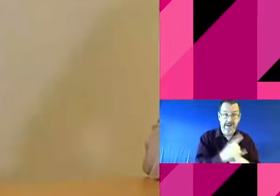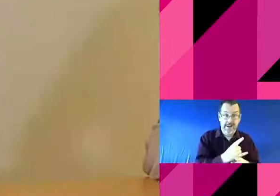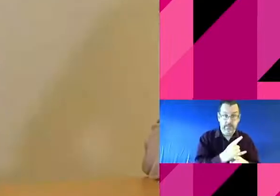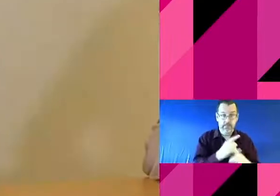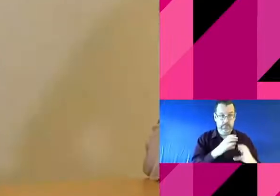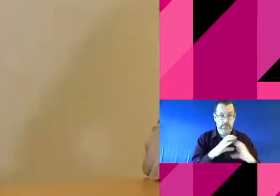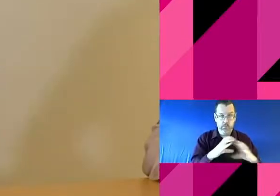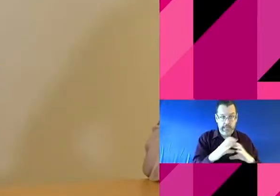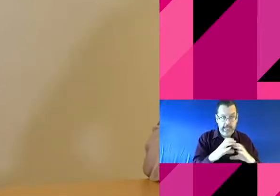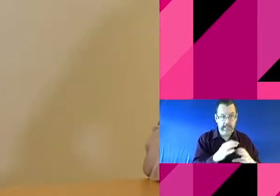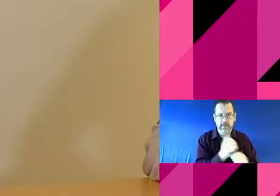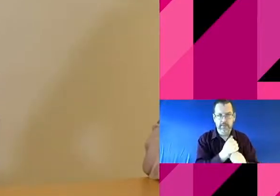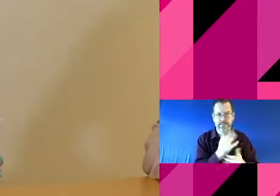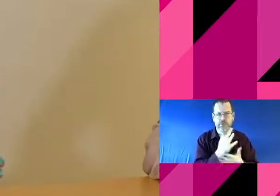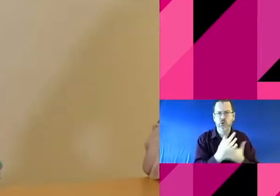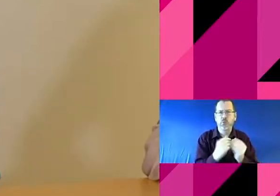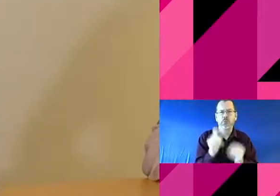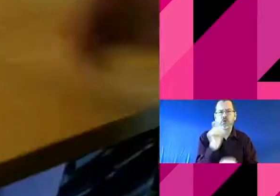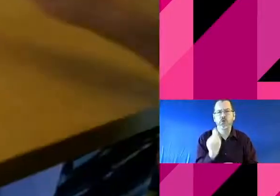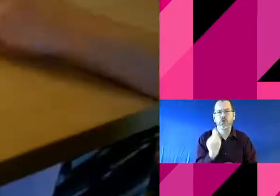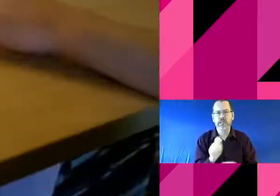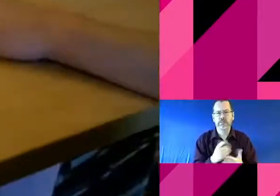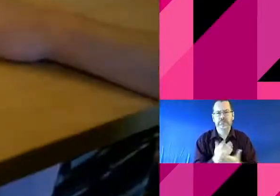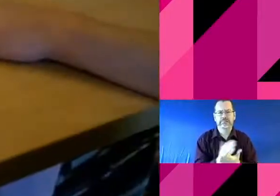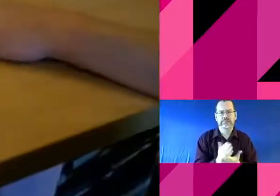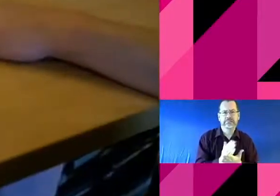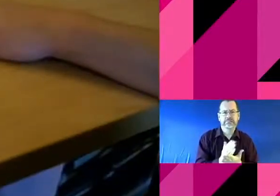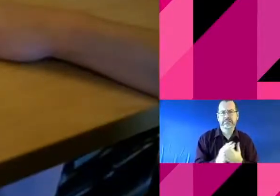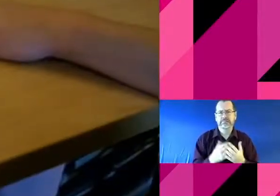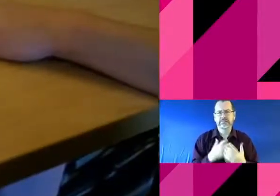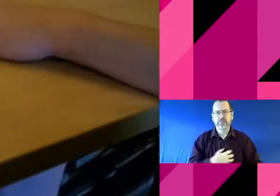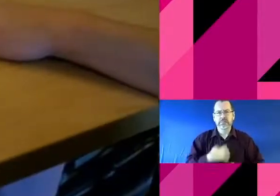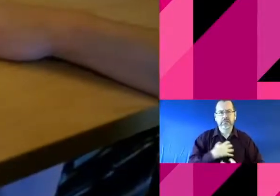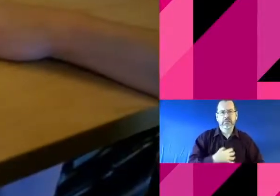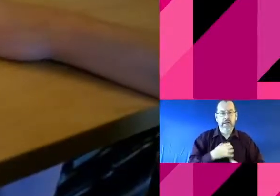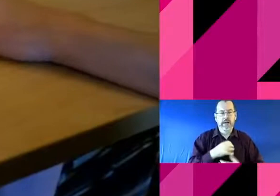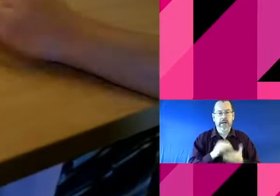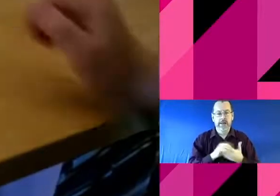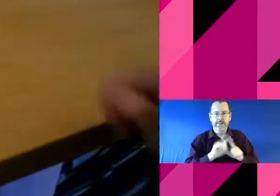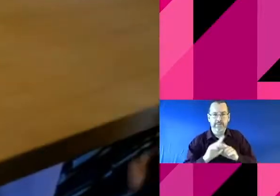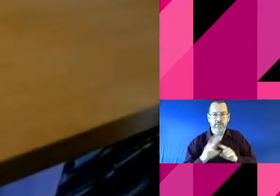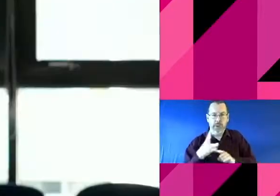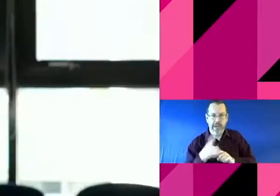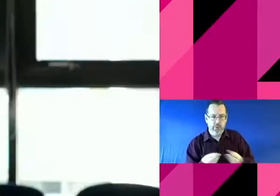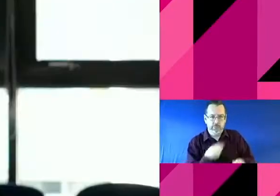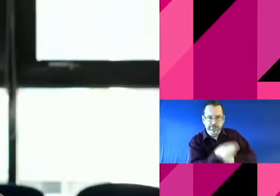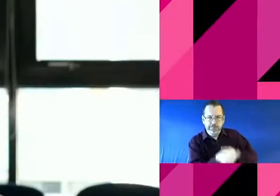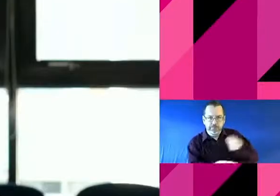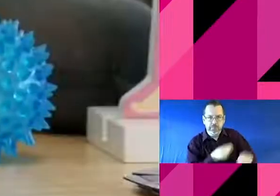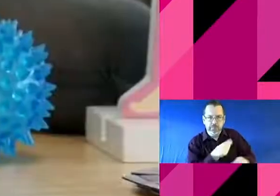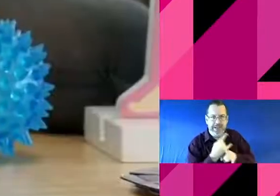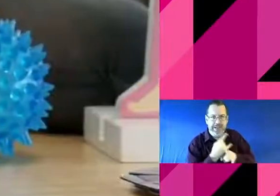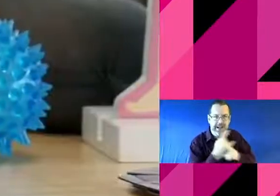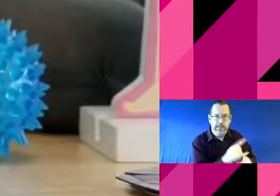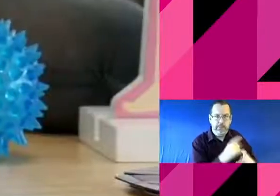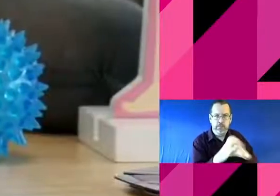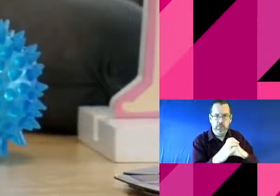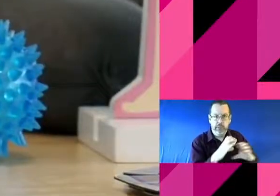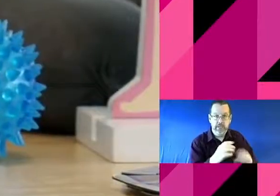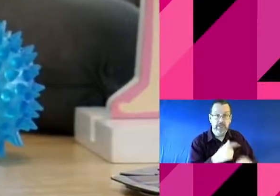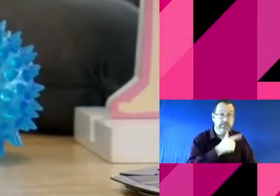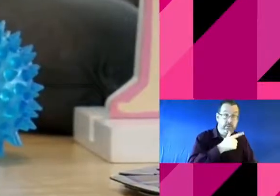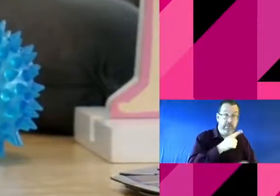difficult, to manage anxiety and stress, and to communicate non-verbally. So I've got a range of fidget objects